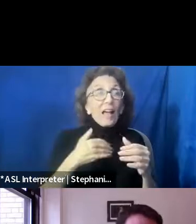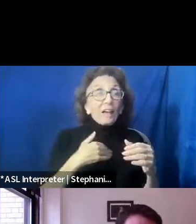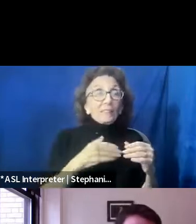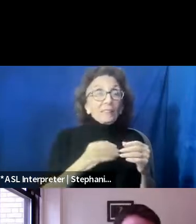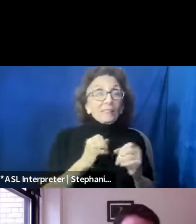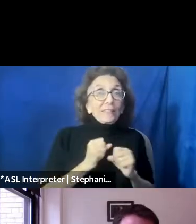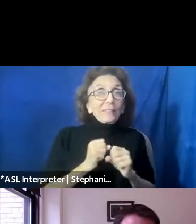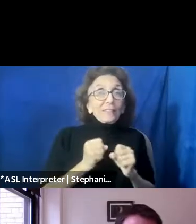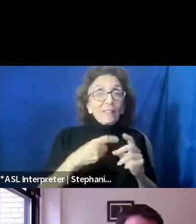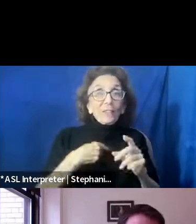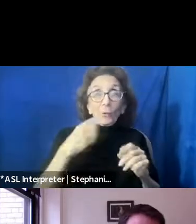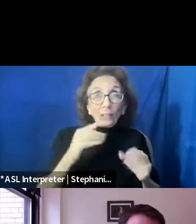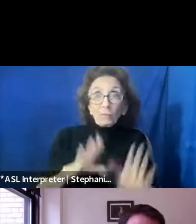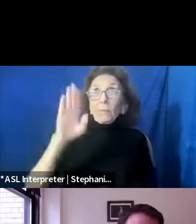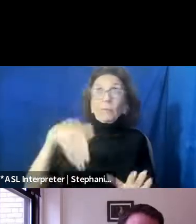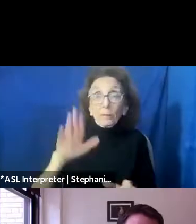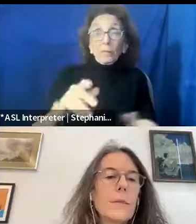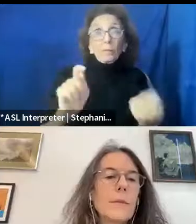the organization.